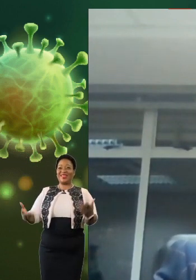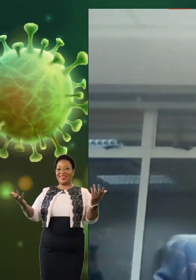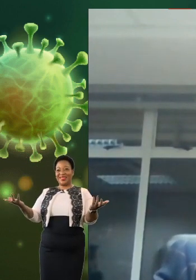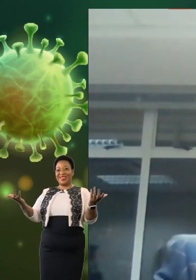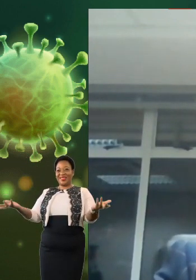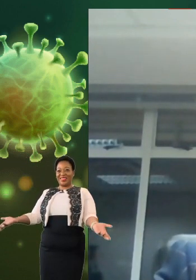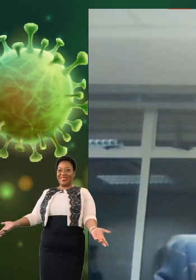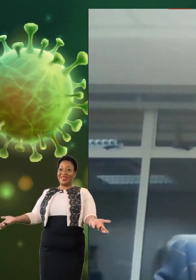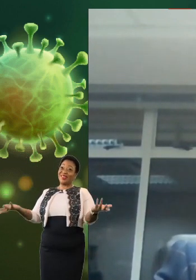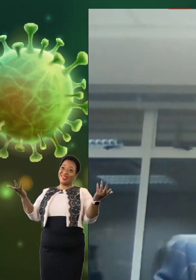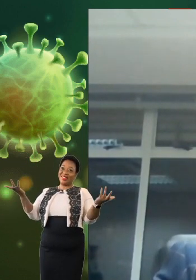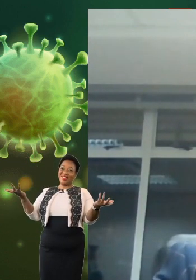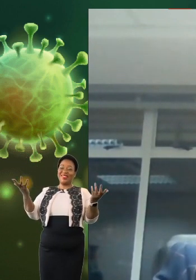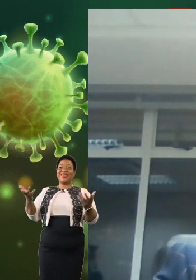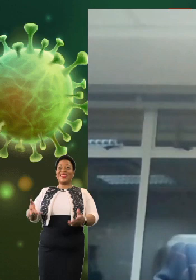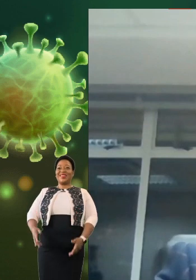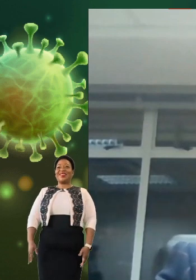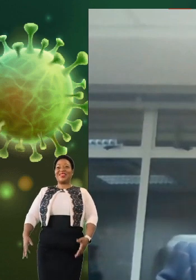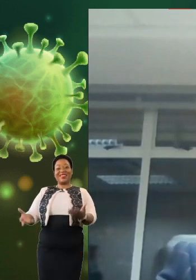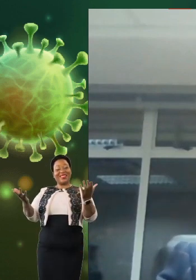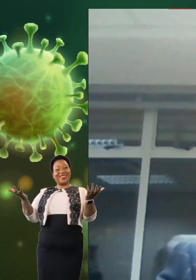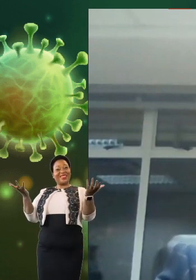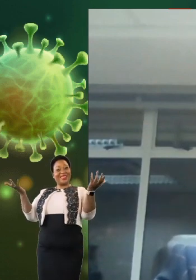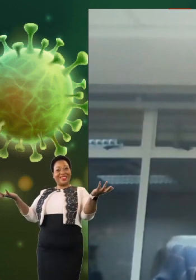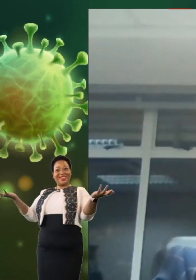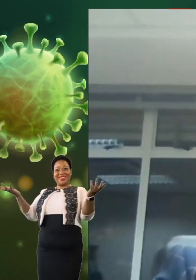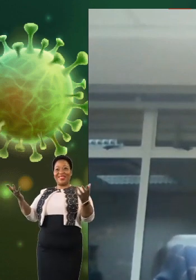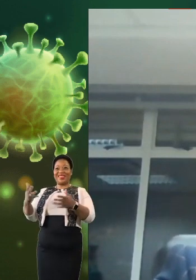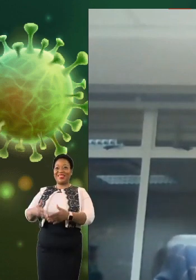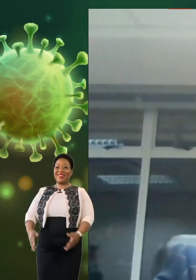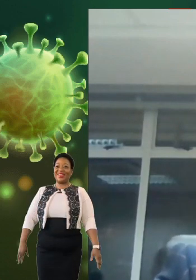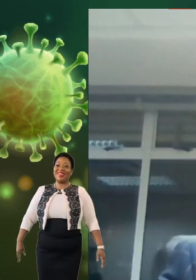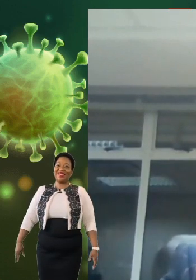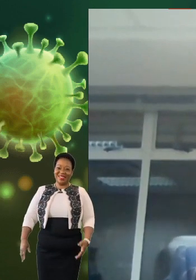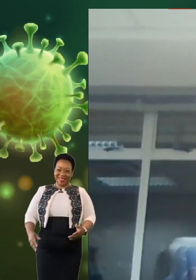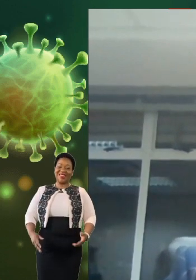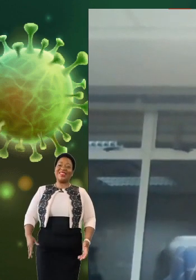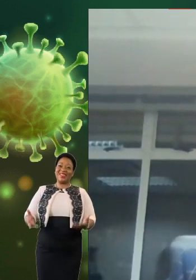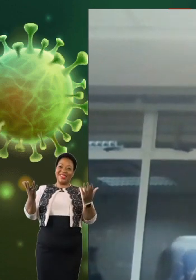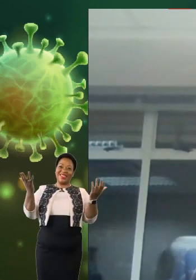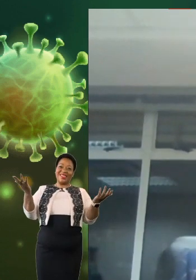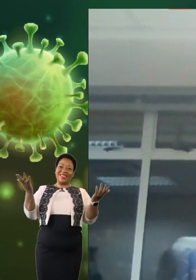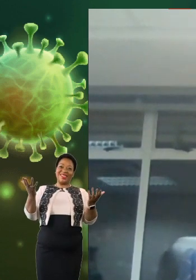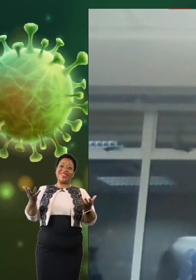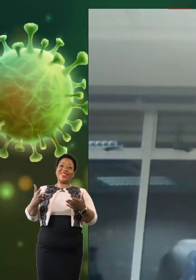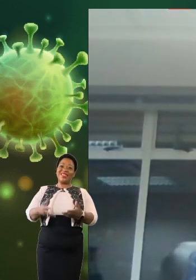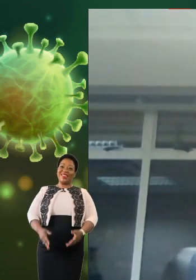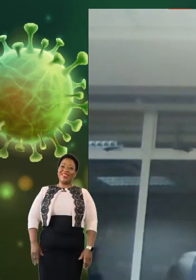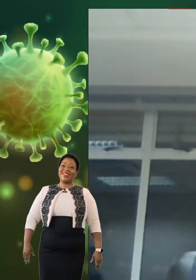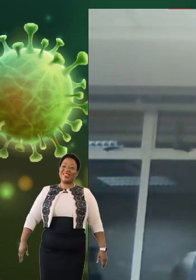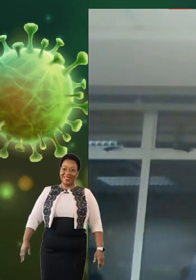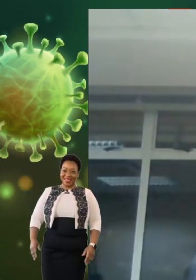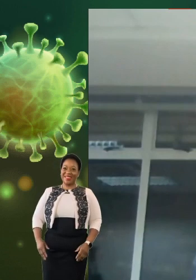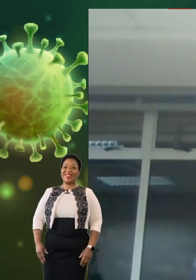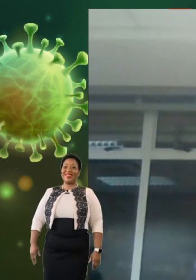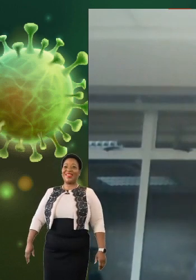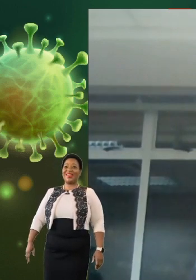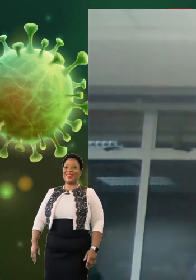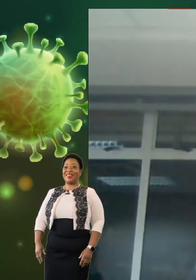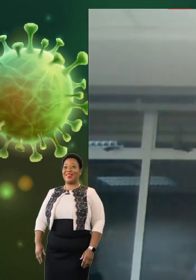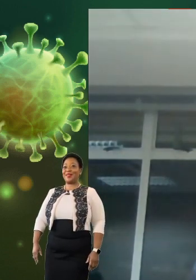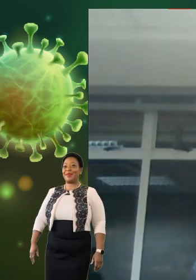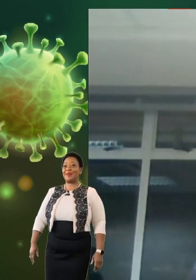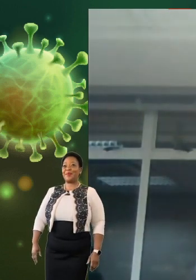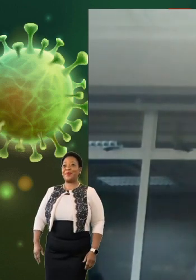You're on mute, Friki. Yes, there we go. Thank you. I keep on forgetting that. Sorry. No, absolutely, Neville. Thanks for